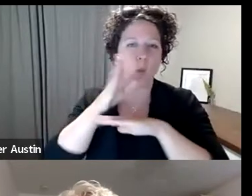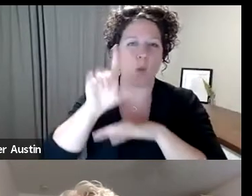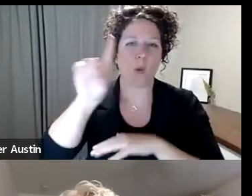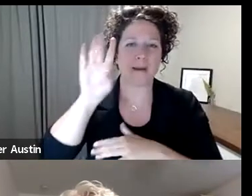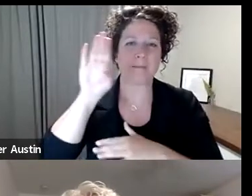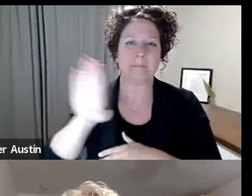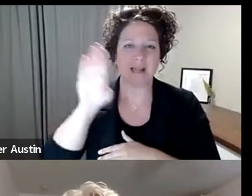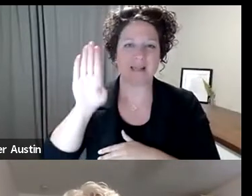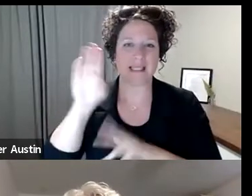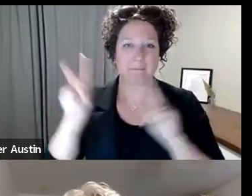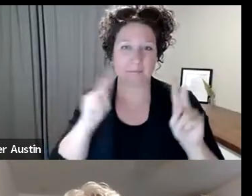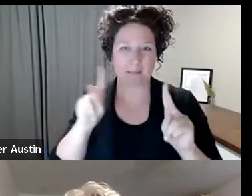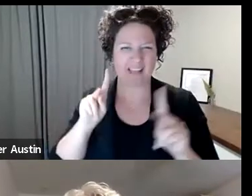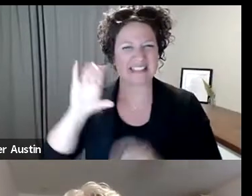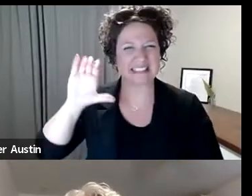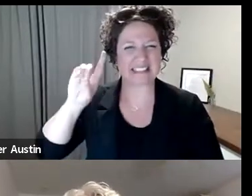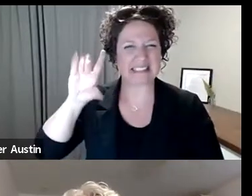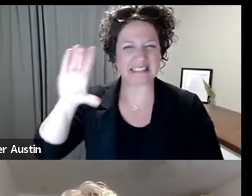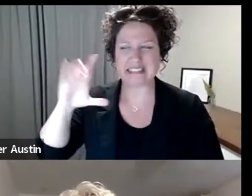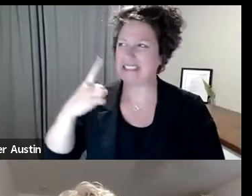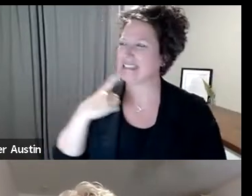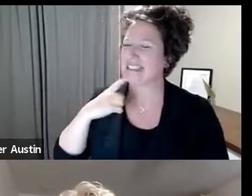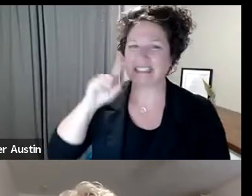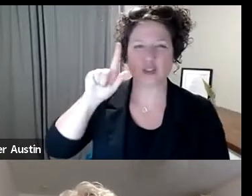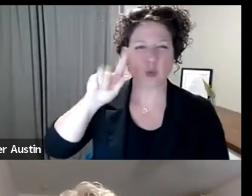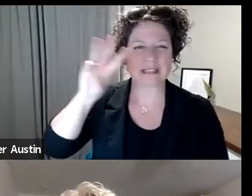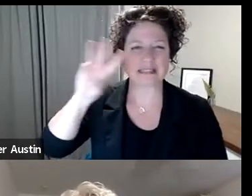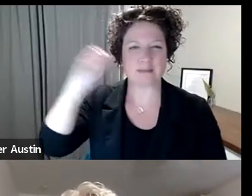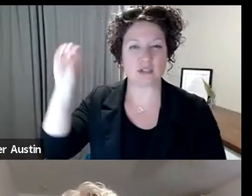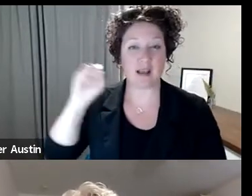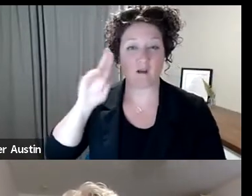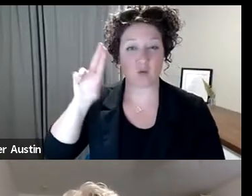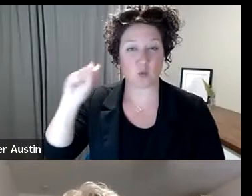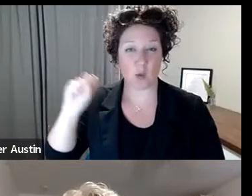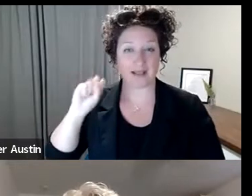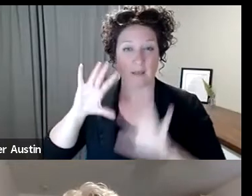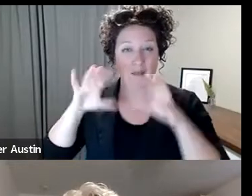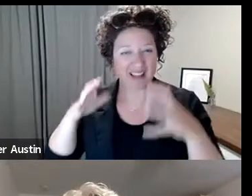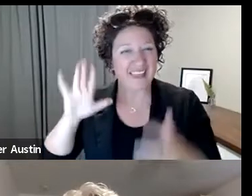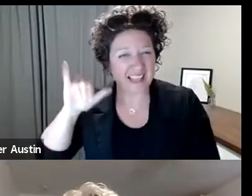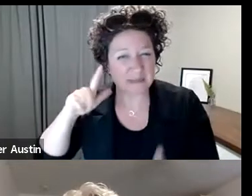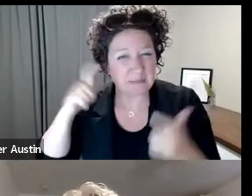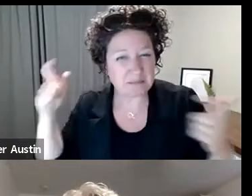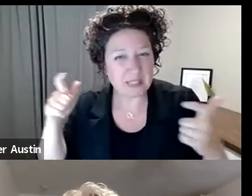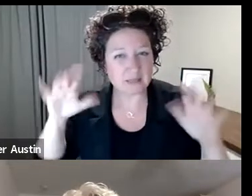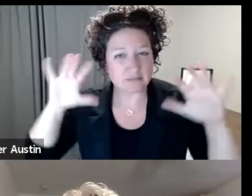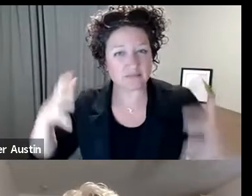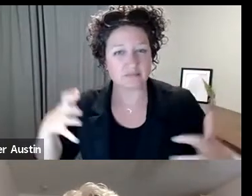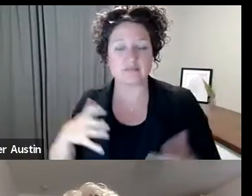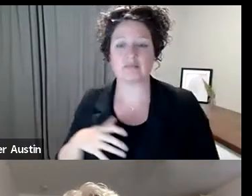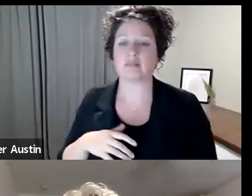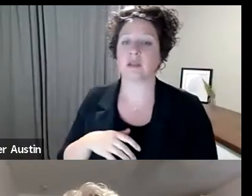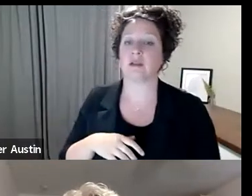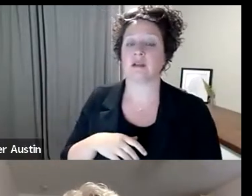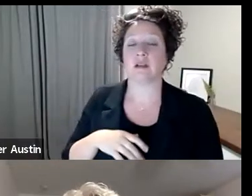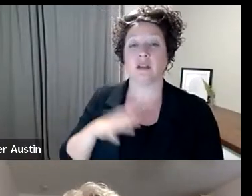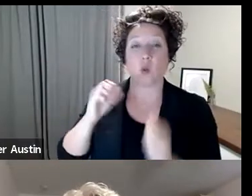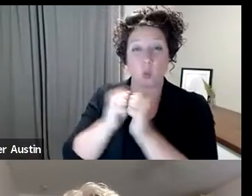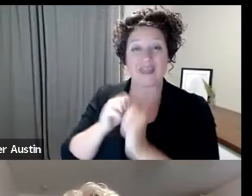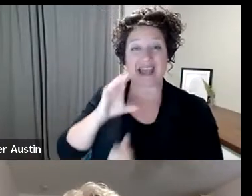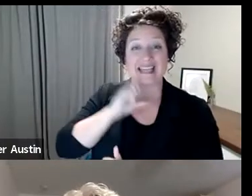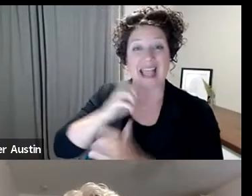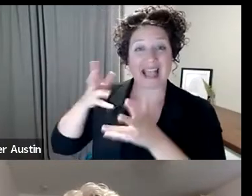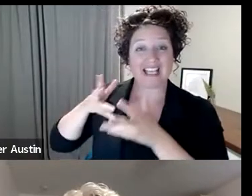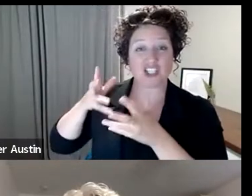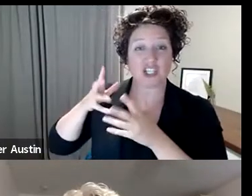and the CDC just said it's around 26% of the US population. That's big. And with an aging population,